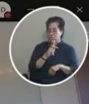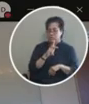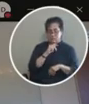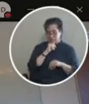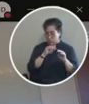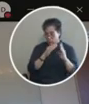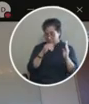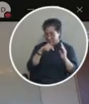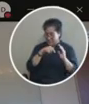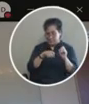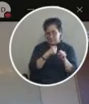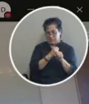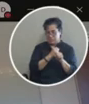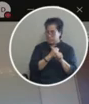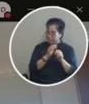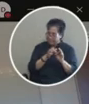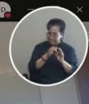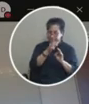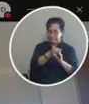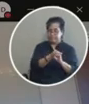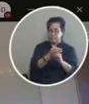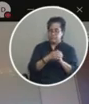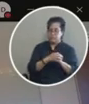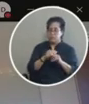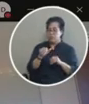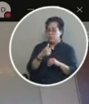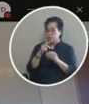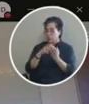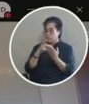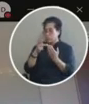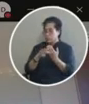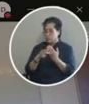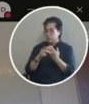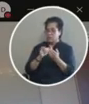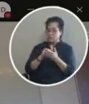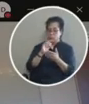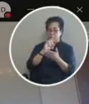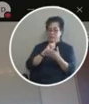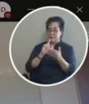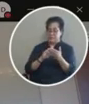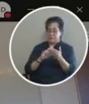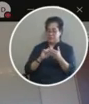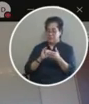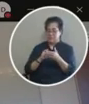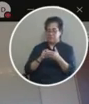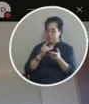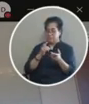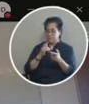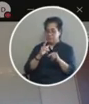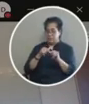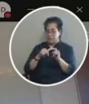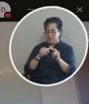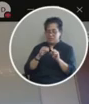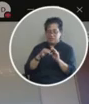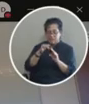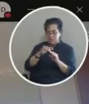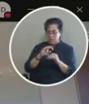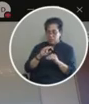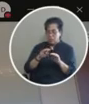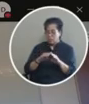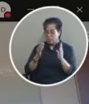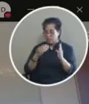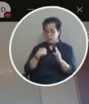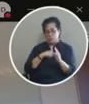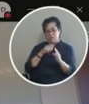opening. The delay in all of the other projects that, whether they're in the design phase, that won't be opened. And so therefore we're going to recognize